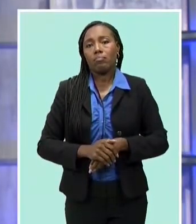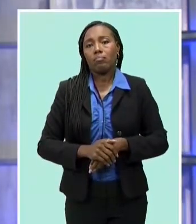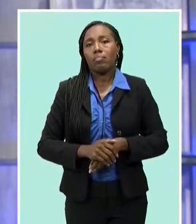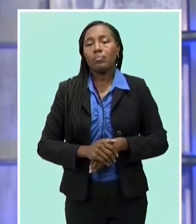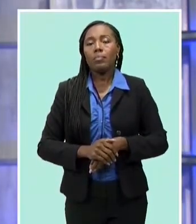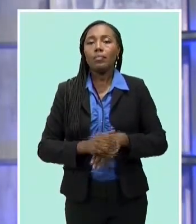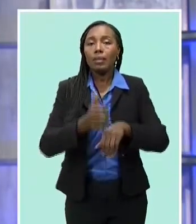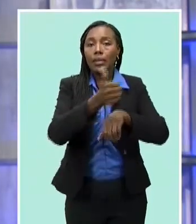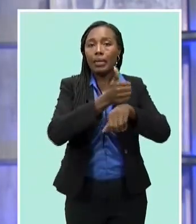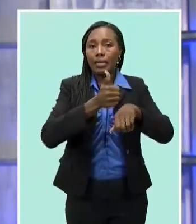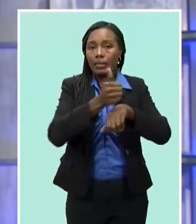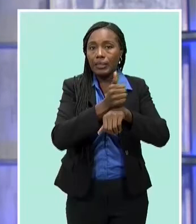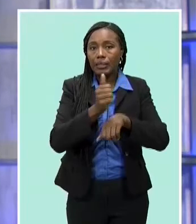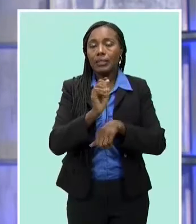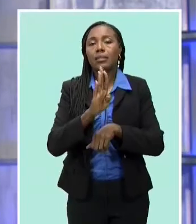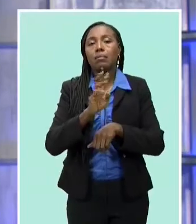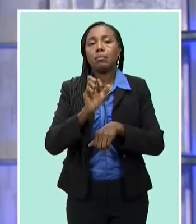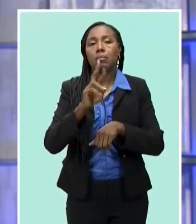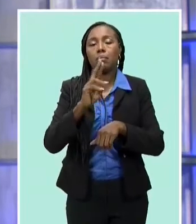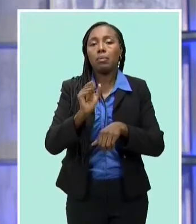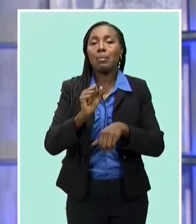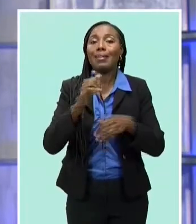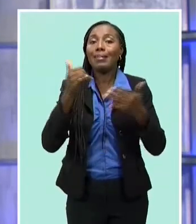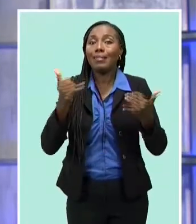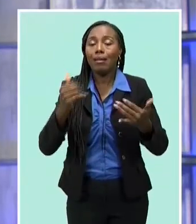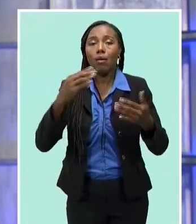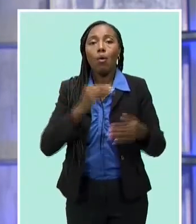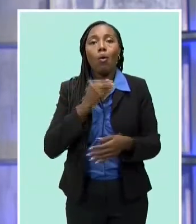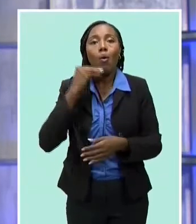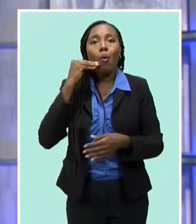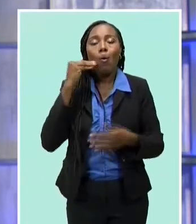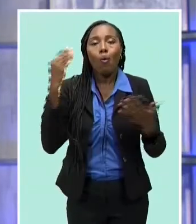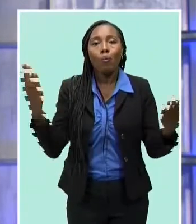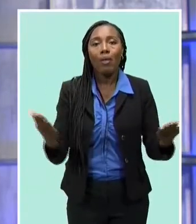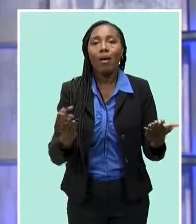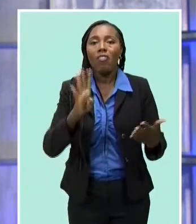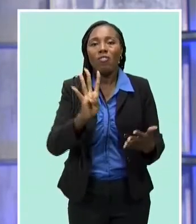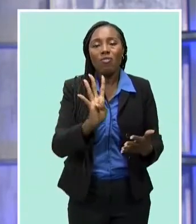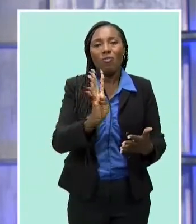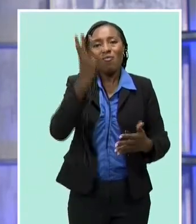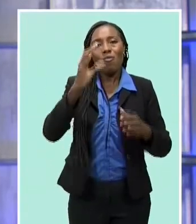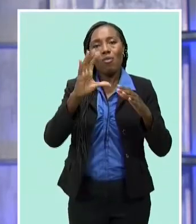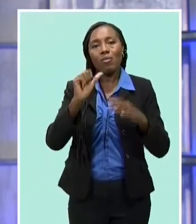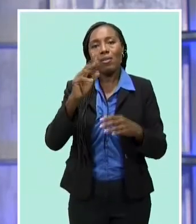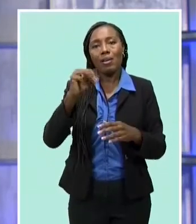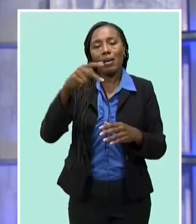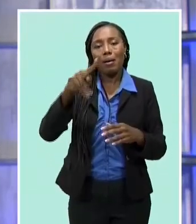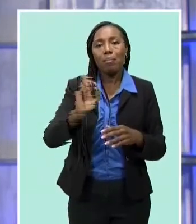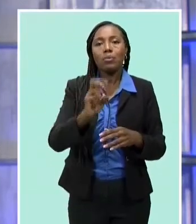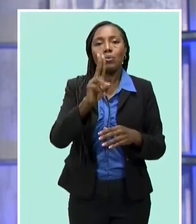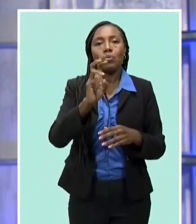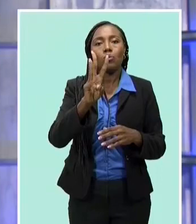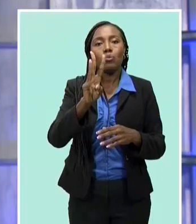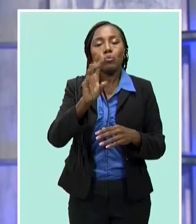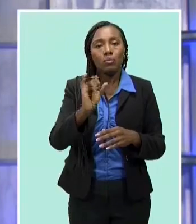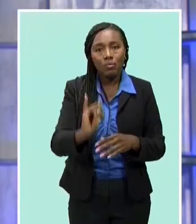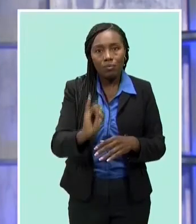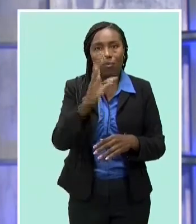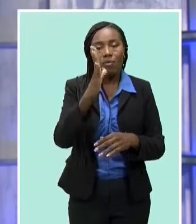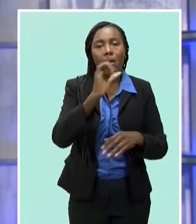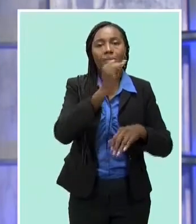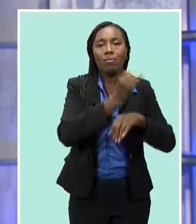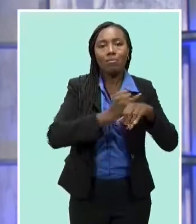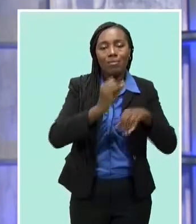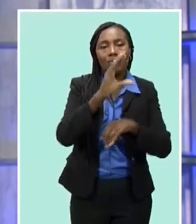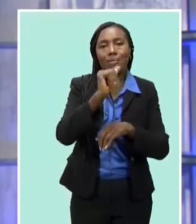Antigua and Barbuda is officially the home of the 4th landed campus of the University of the West Indies, the Five Islands campus.